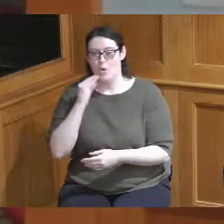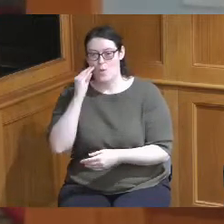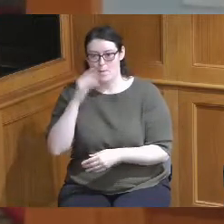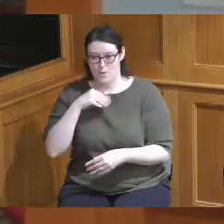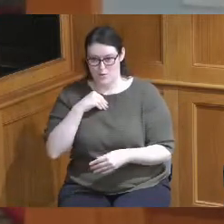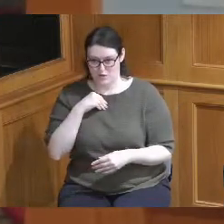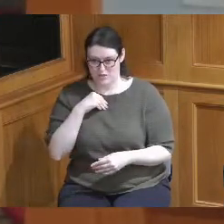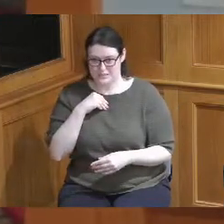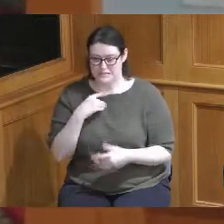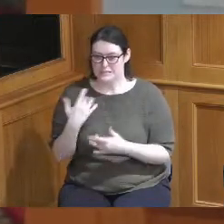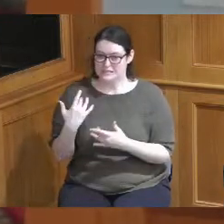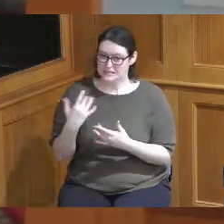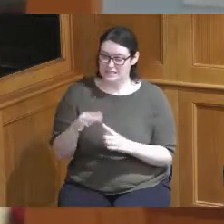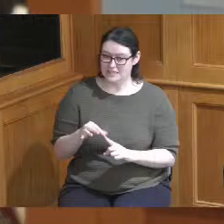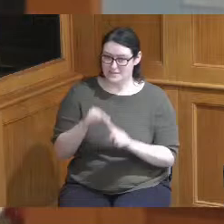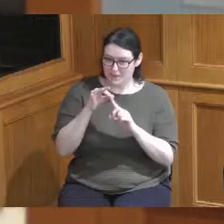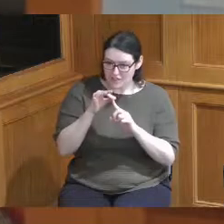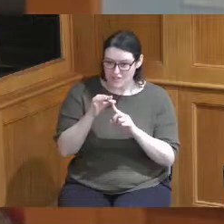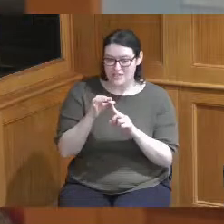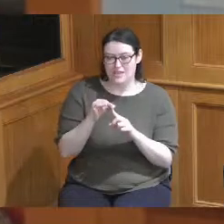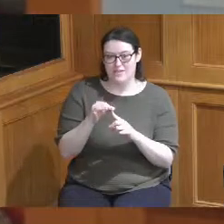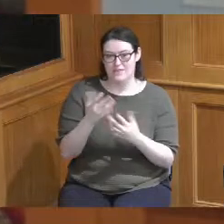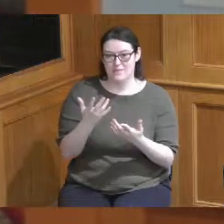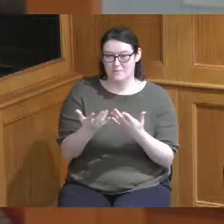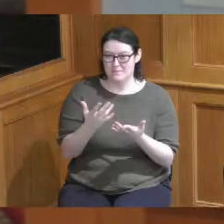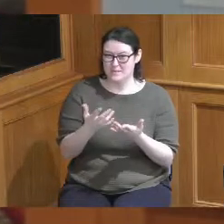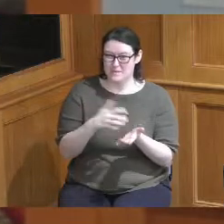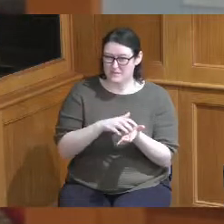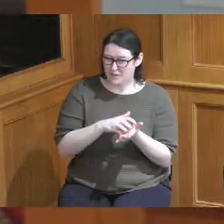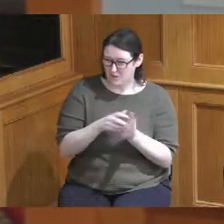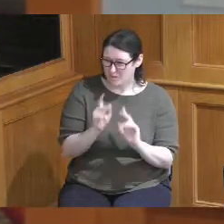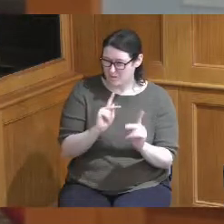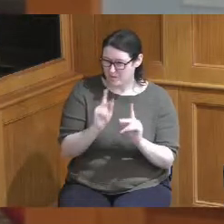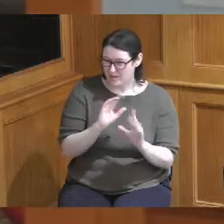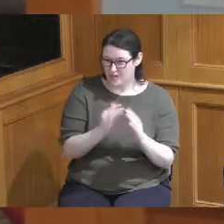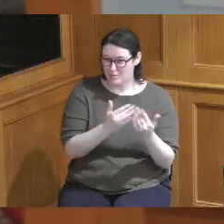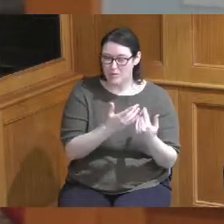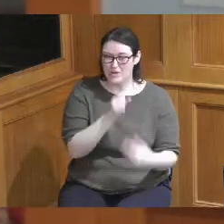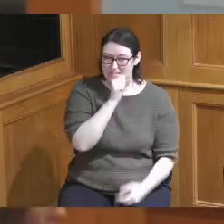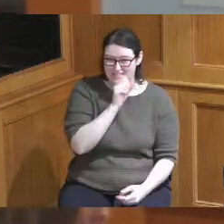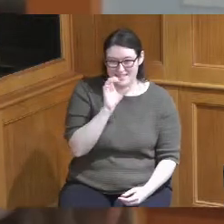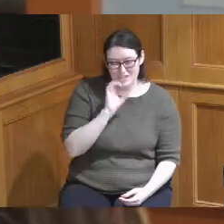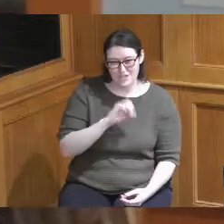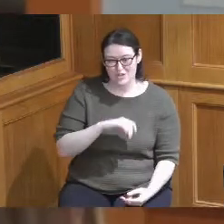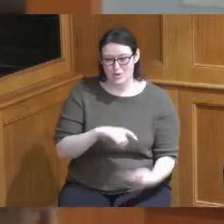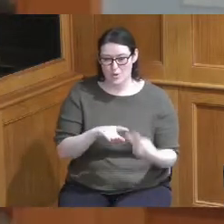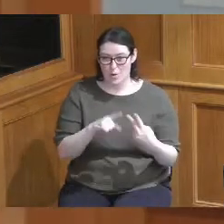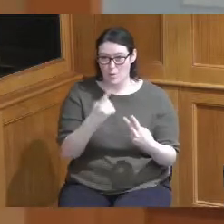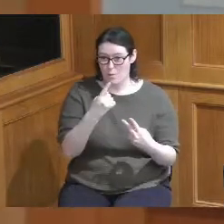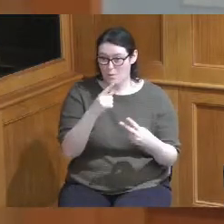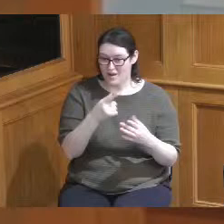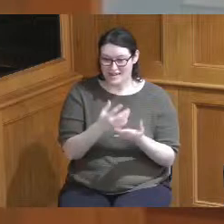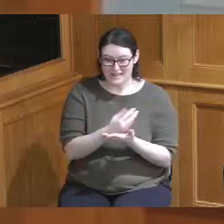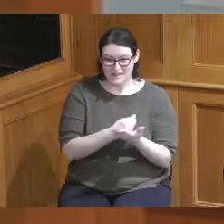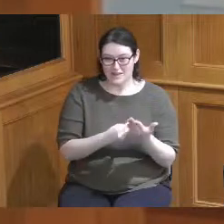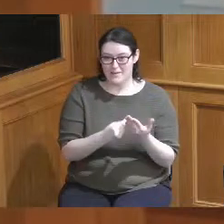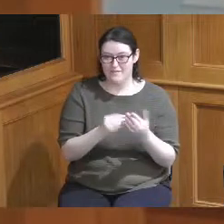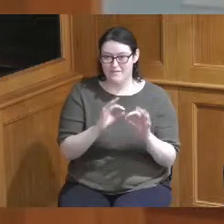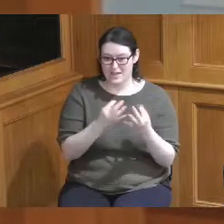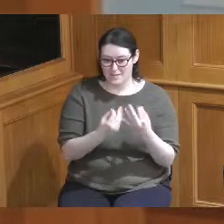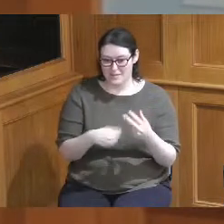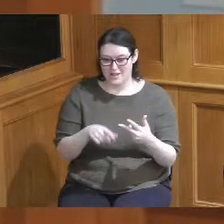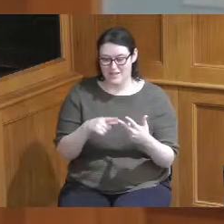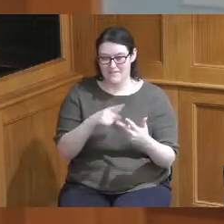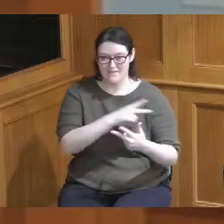And that's especially true for some of the most vulnerable in our community, such as seniors, single-income families, veterans, and first-time home